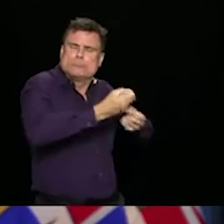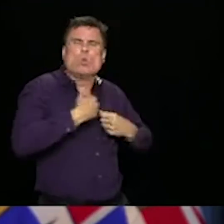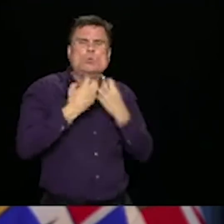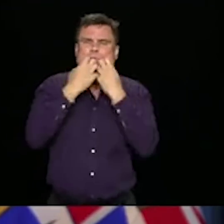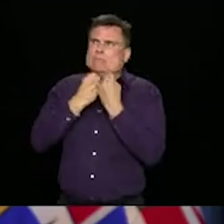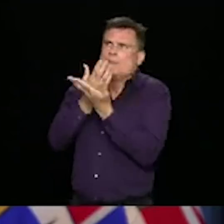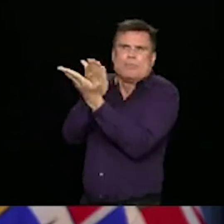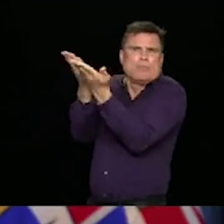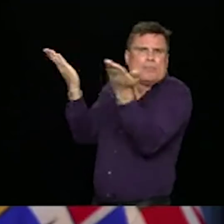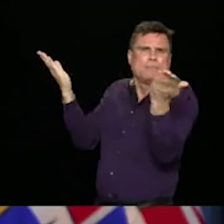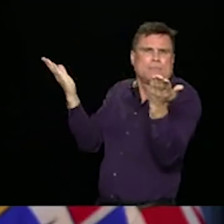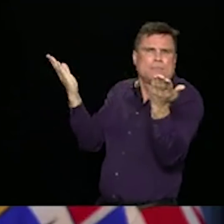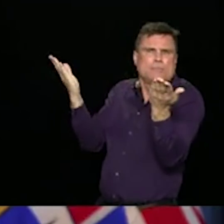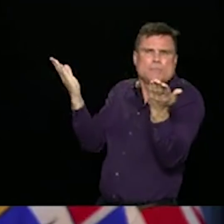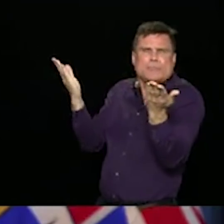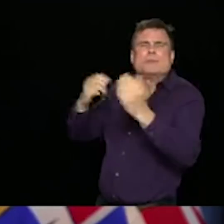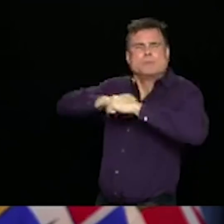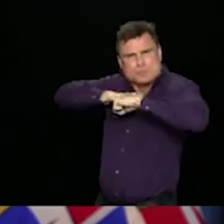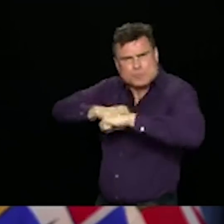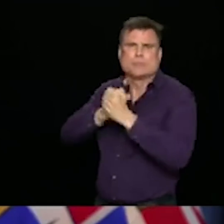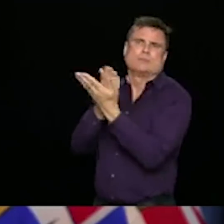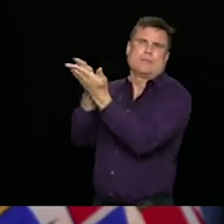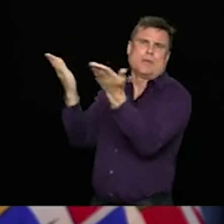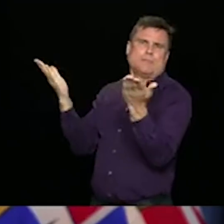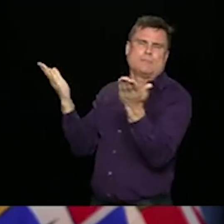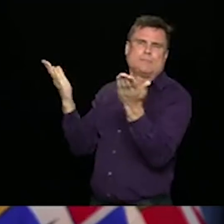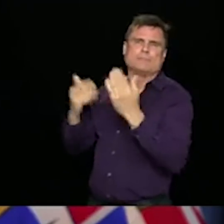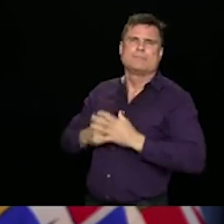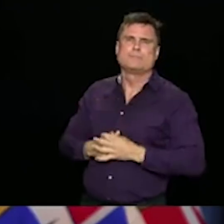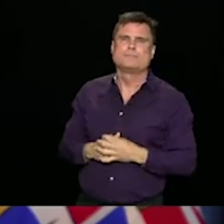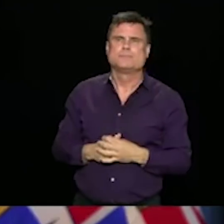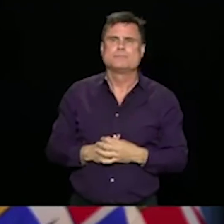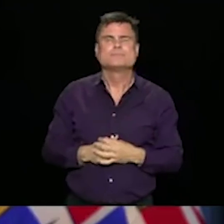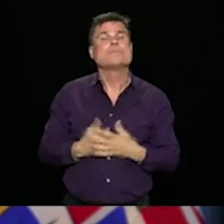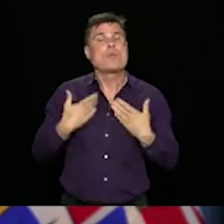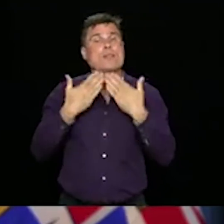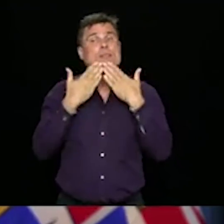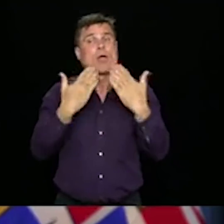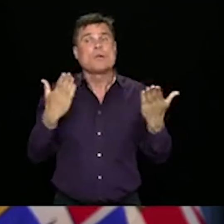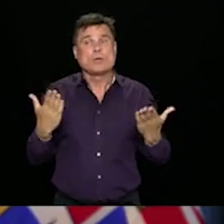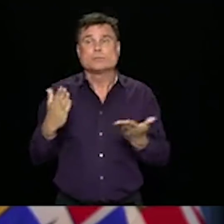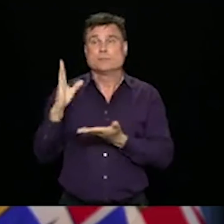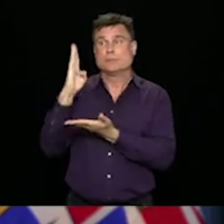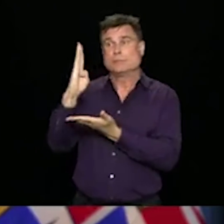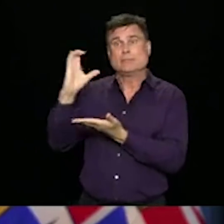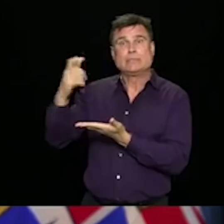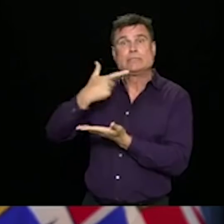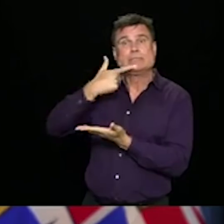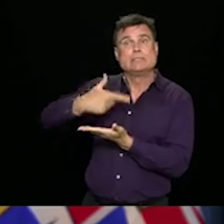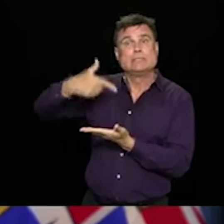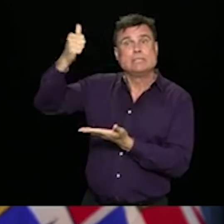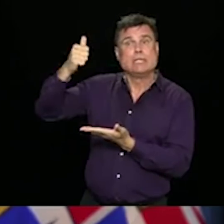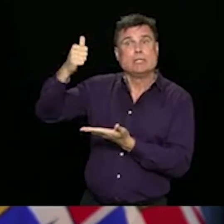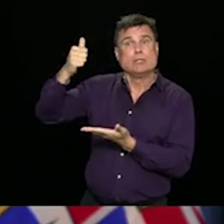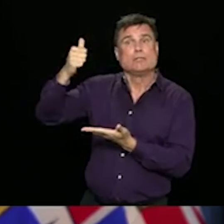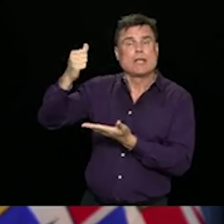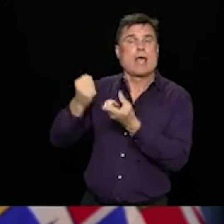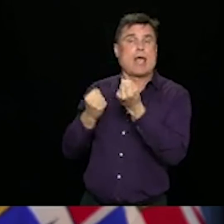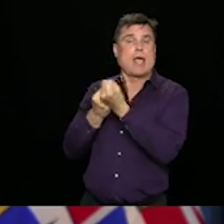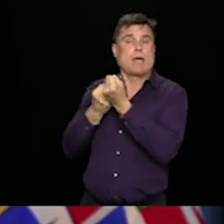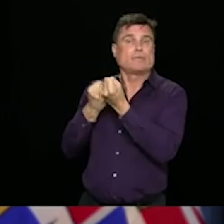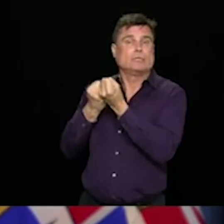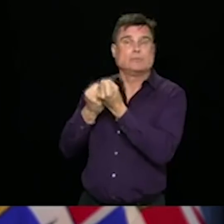them. And I want to say thank you as well to the United Way and to the BC Seniors Advocate, Isabel McKenzie, and to the thousands